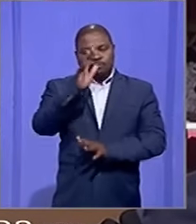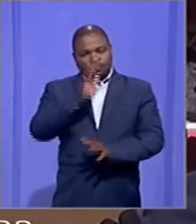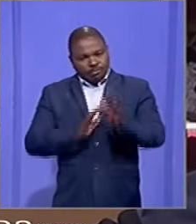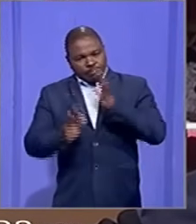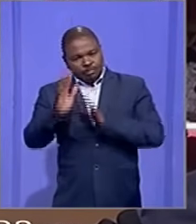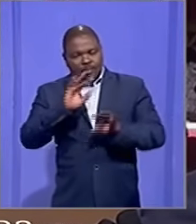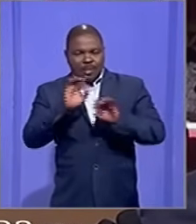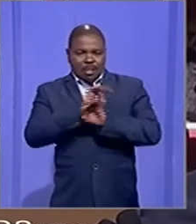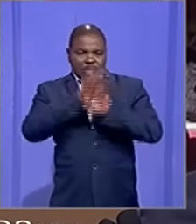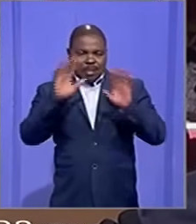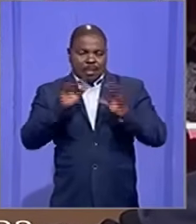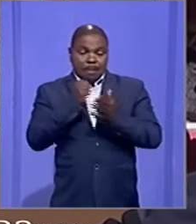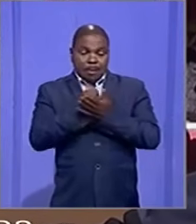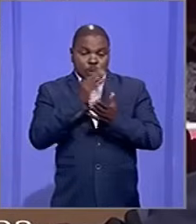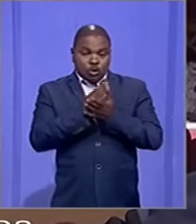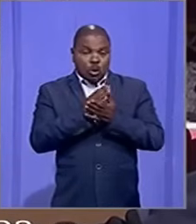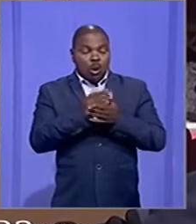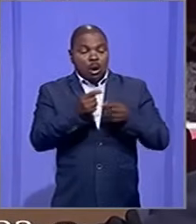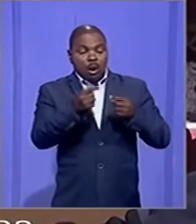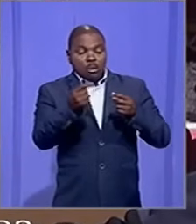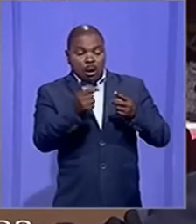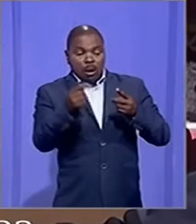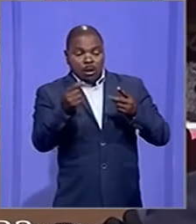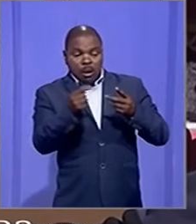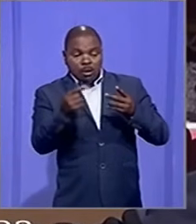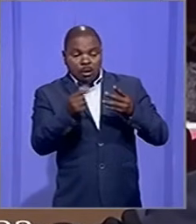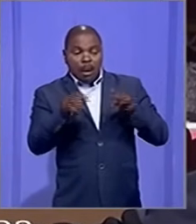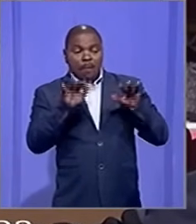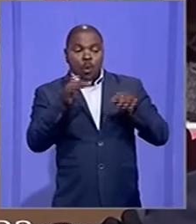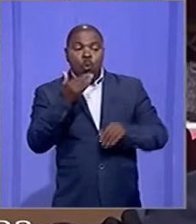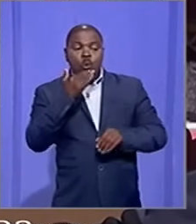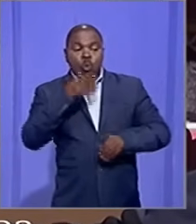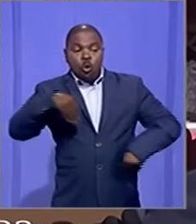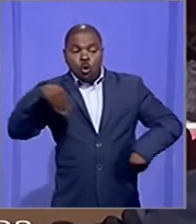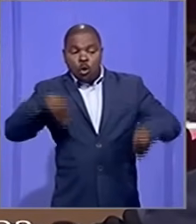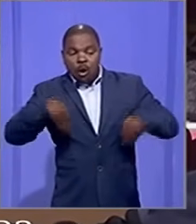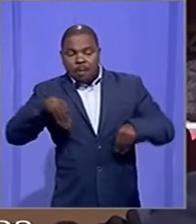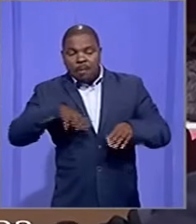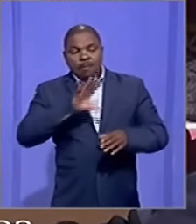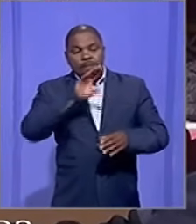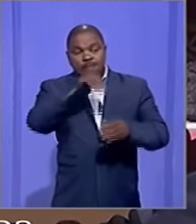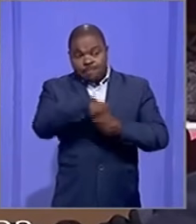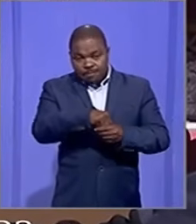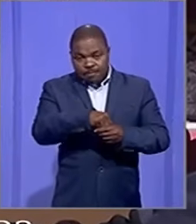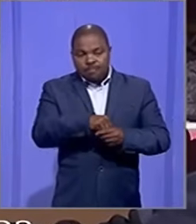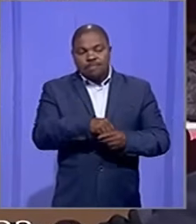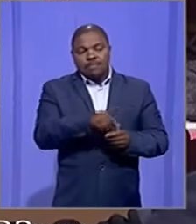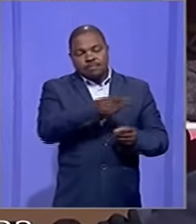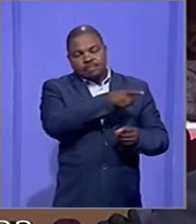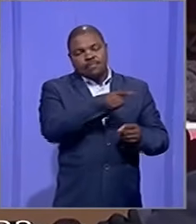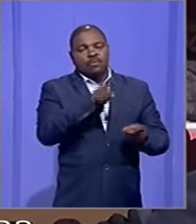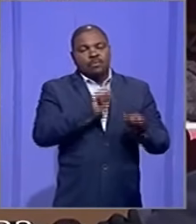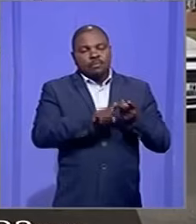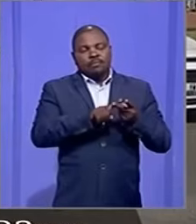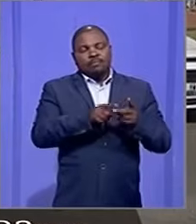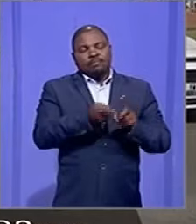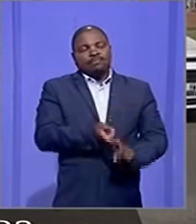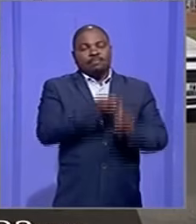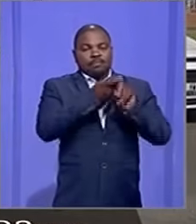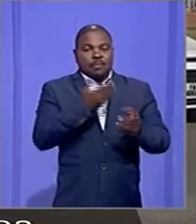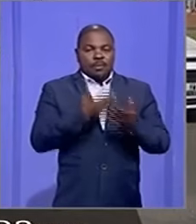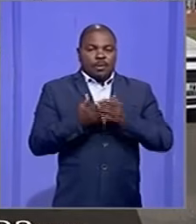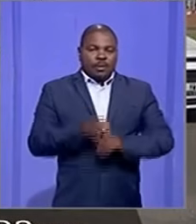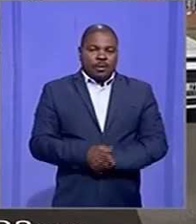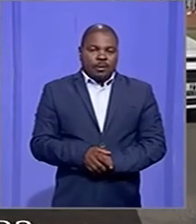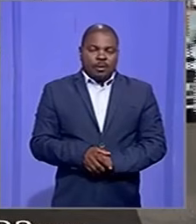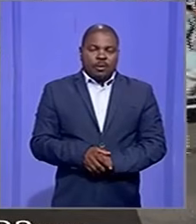make sure that all those that are alleged to have been involved into corrupt activities bankiwa into suspension. We're going